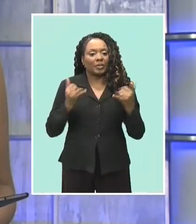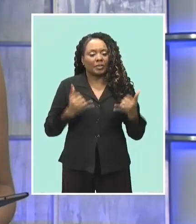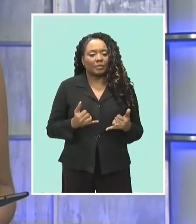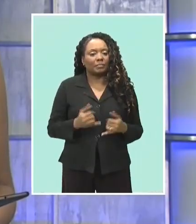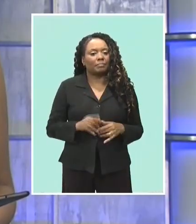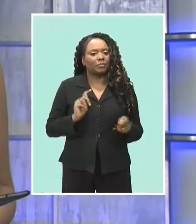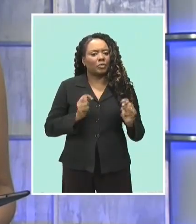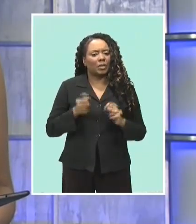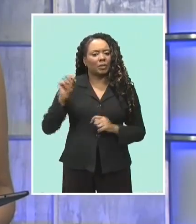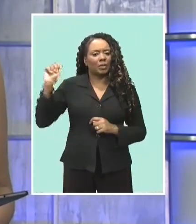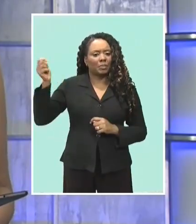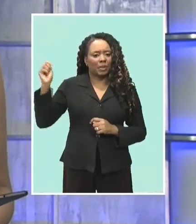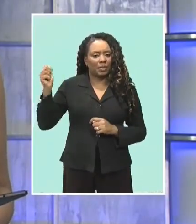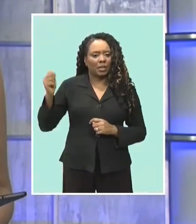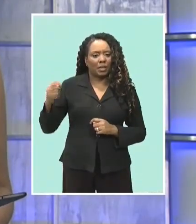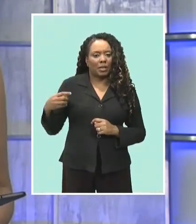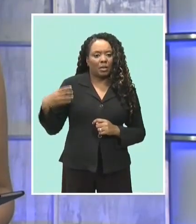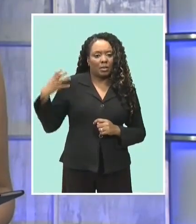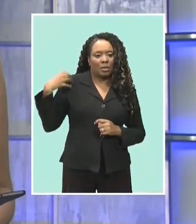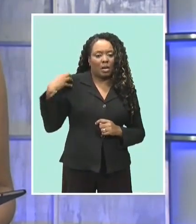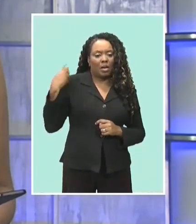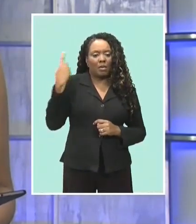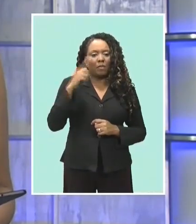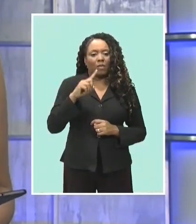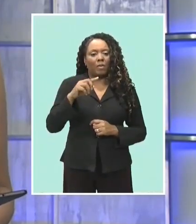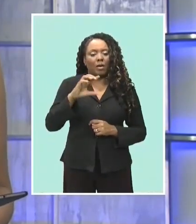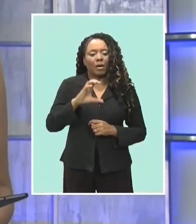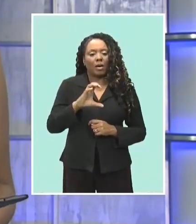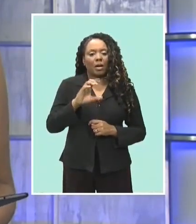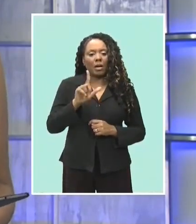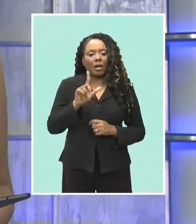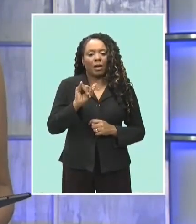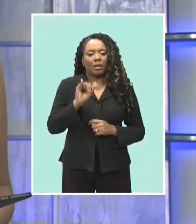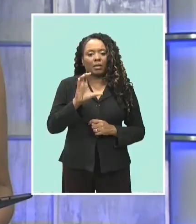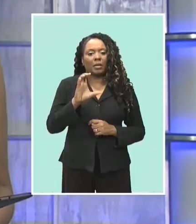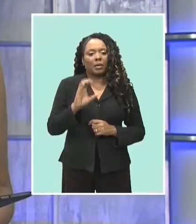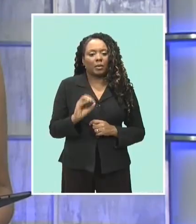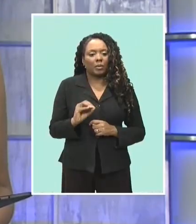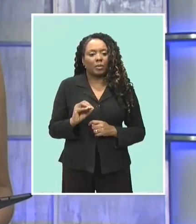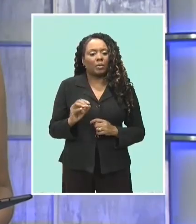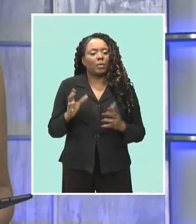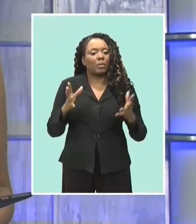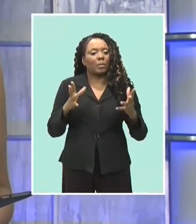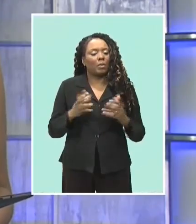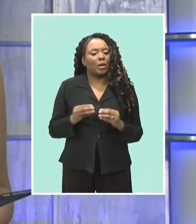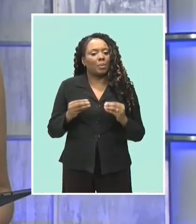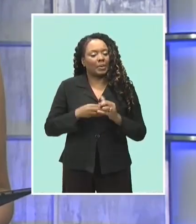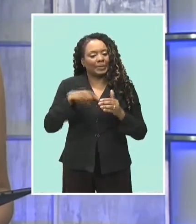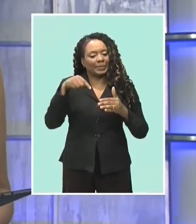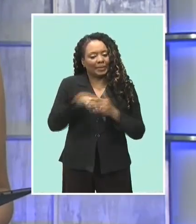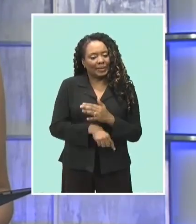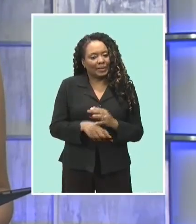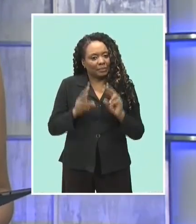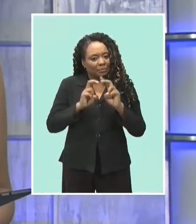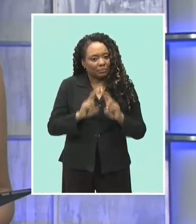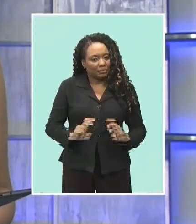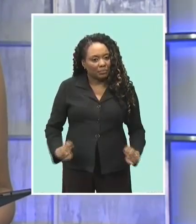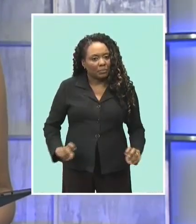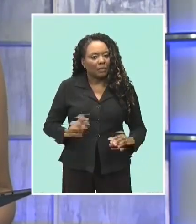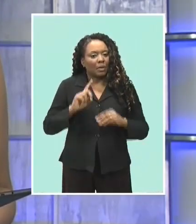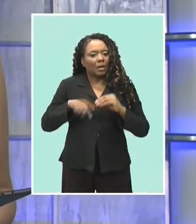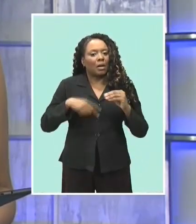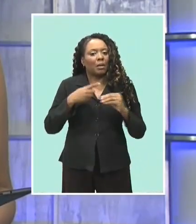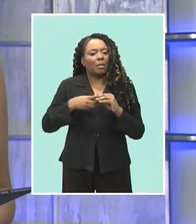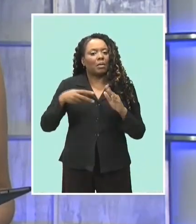Trinidad and Tobago, where chairman of the CLICO Policyholders Group, Peter Permel, is calling for a forensic audit relating to the handling of the